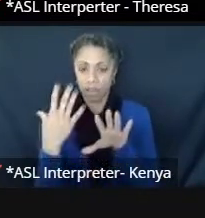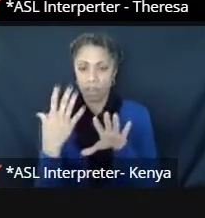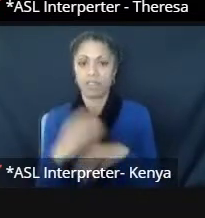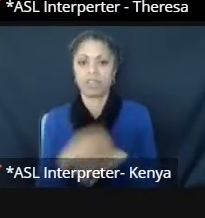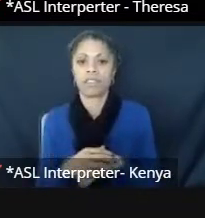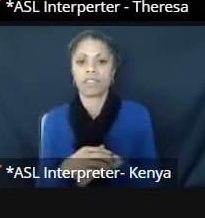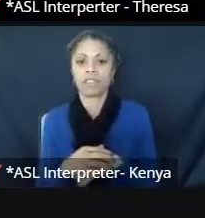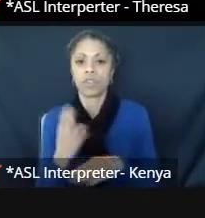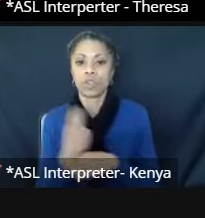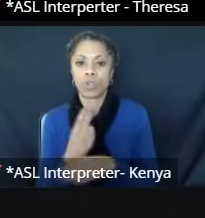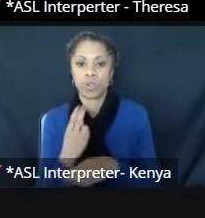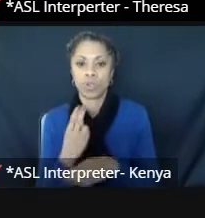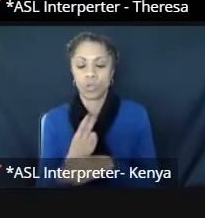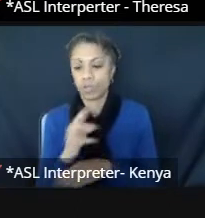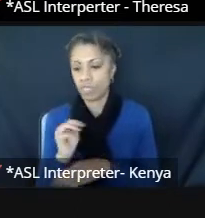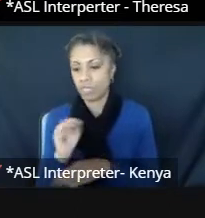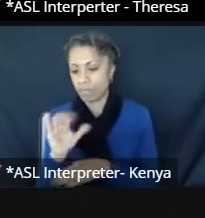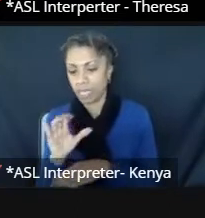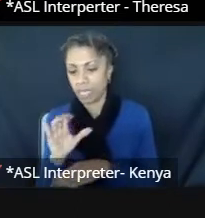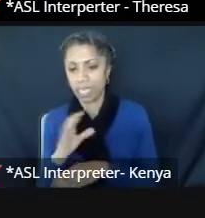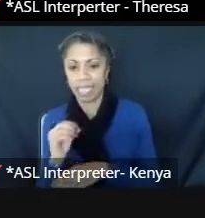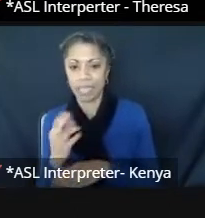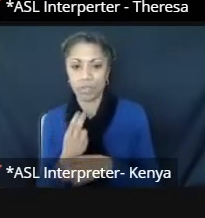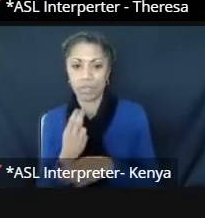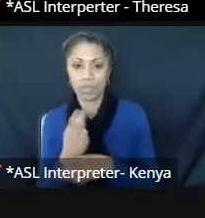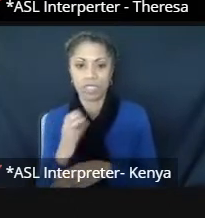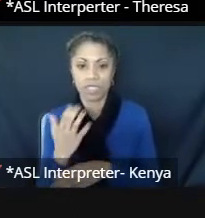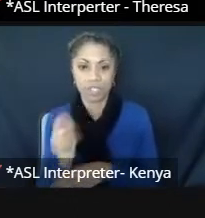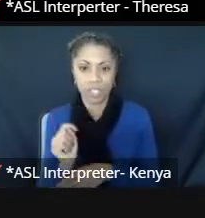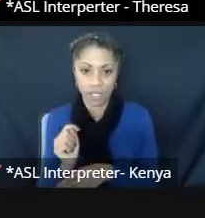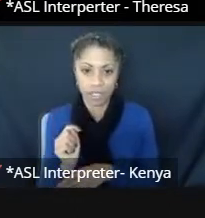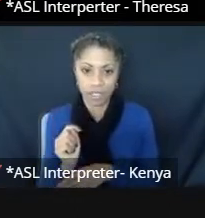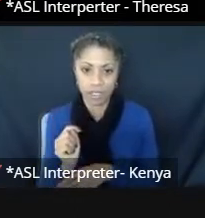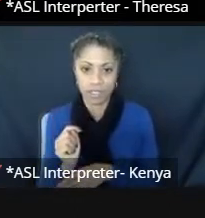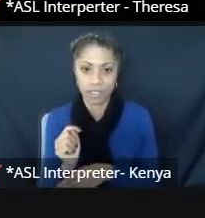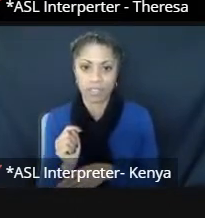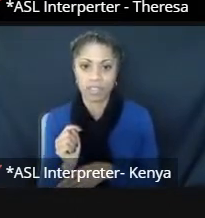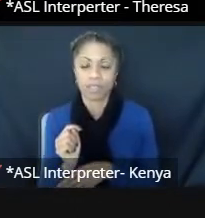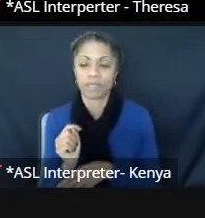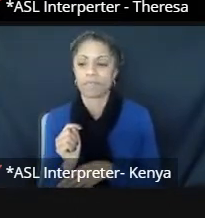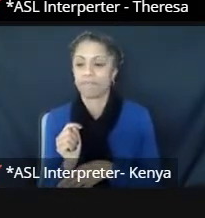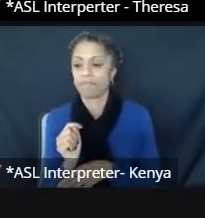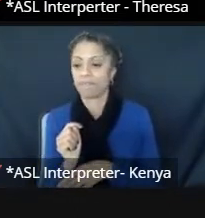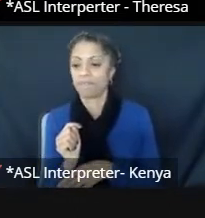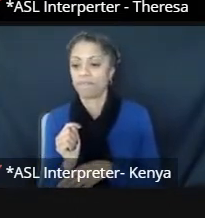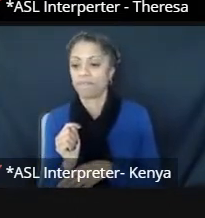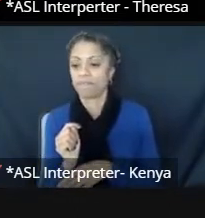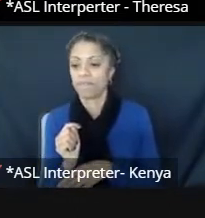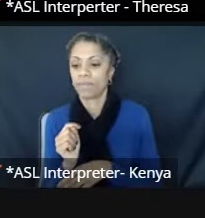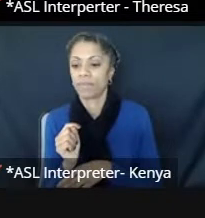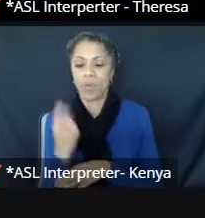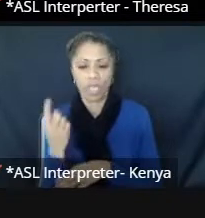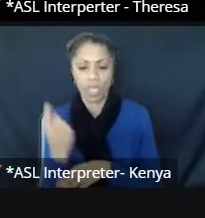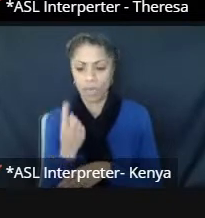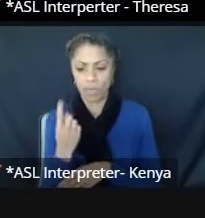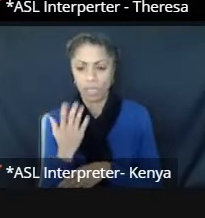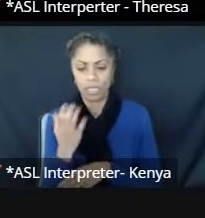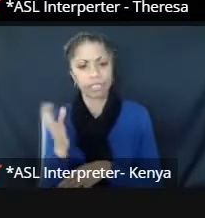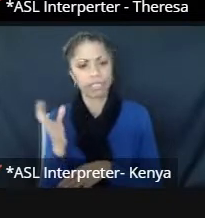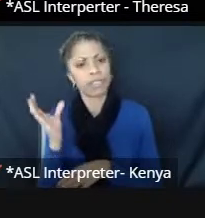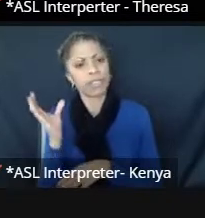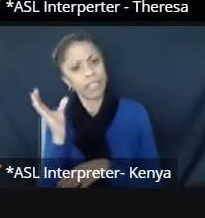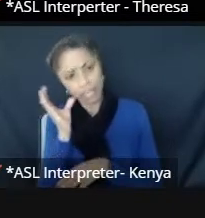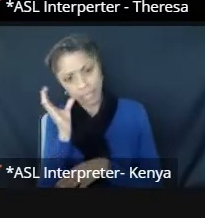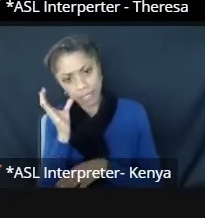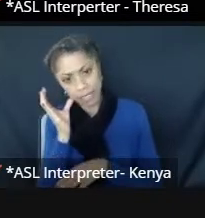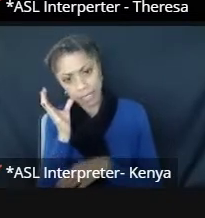chat freely, and manage both of those. We are always listening to understand what other people